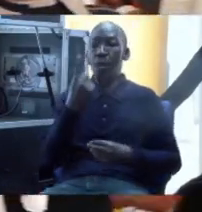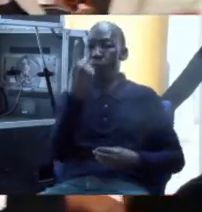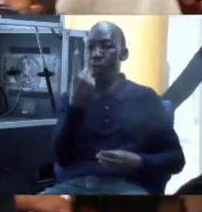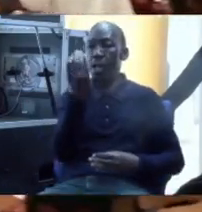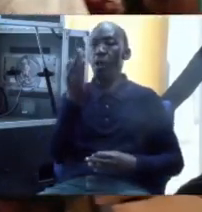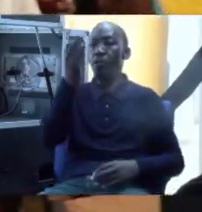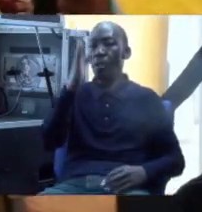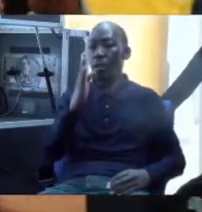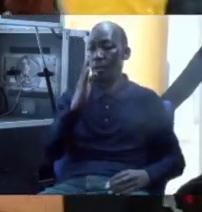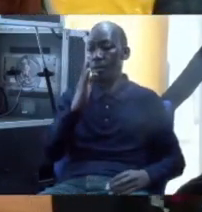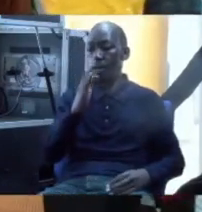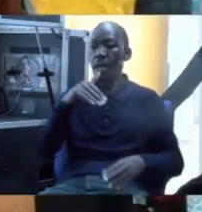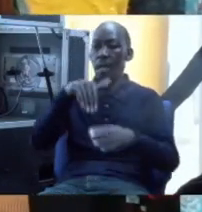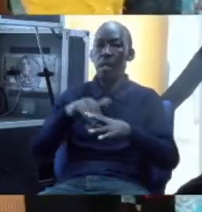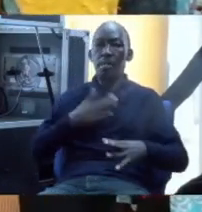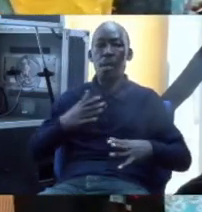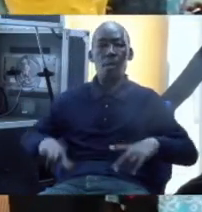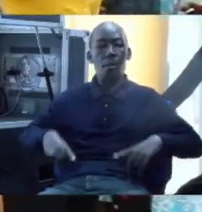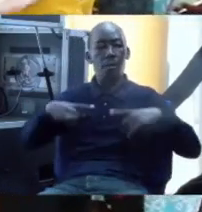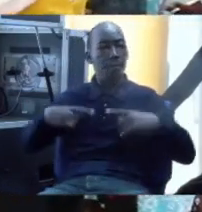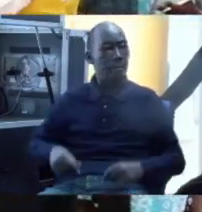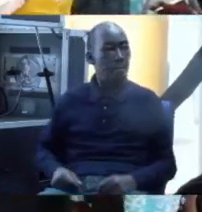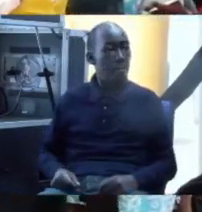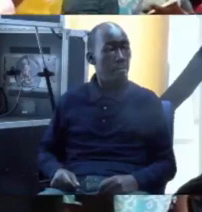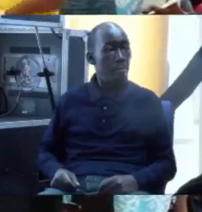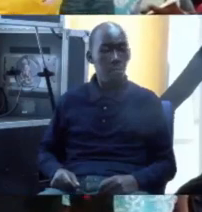God in my life.